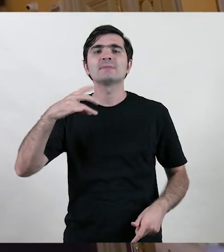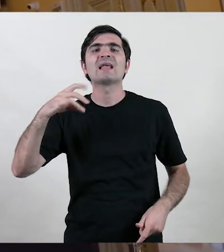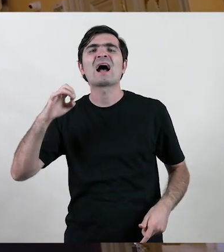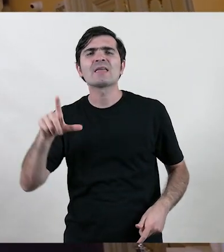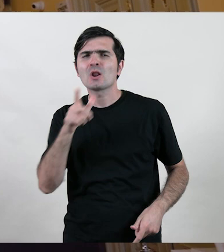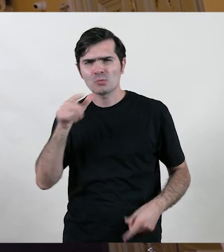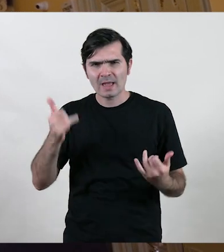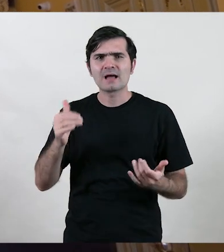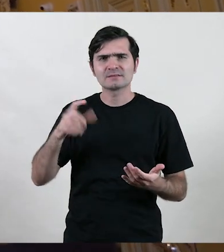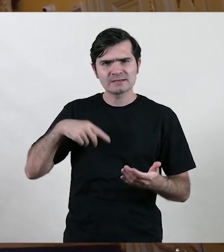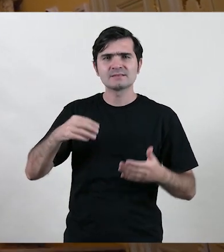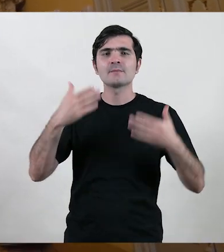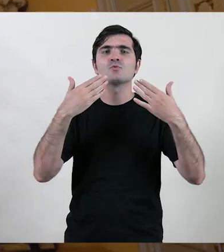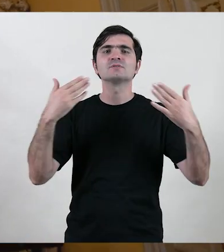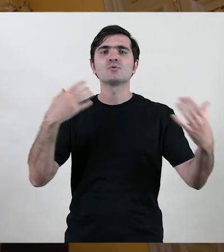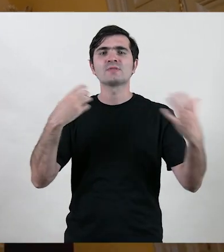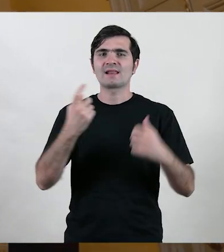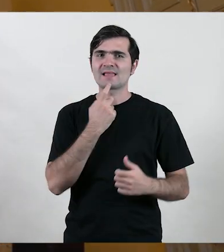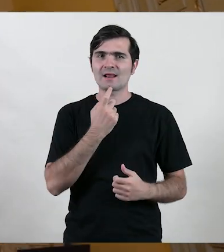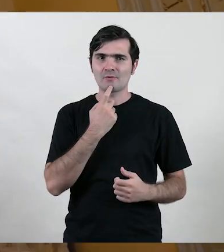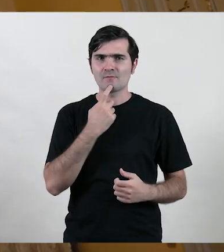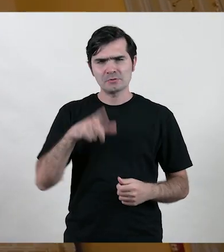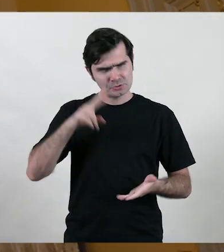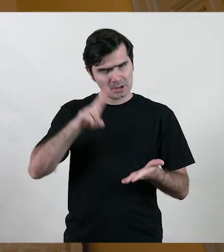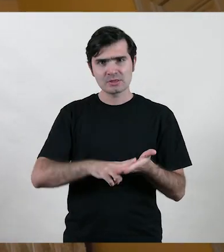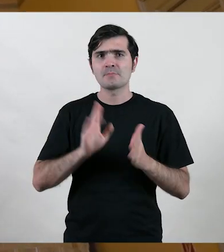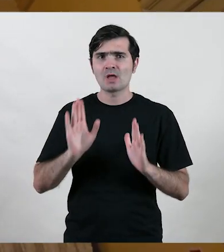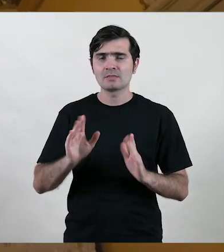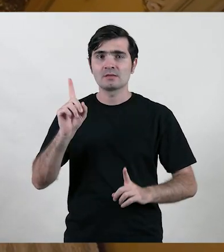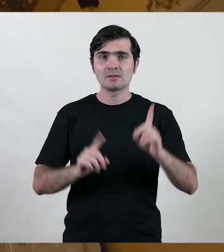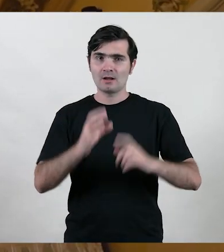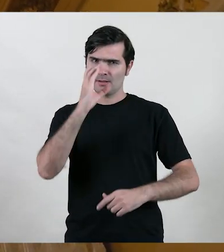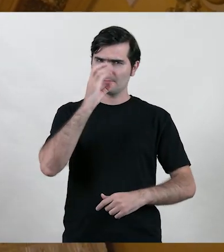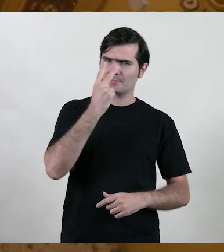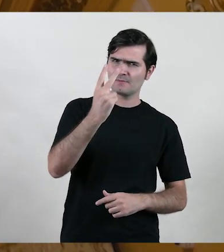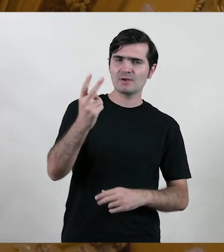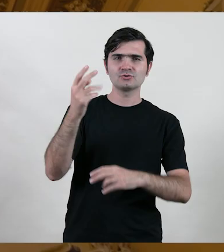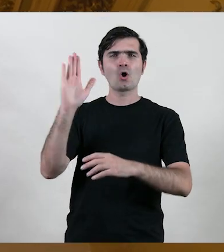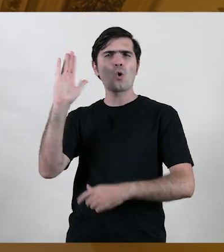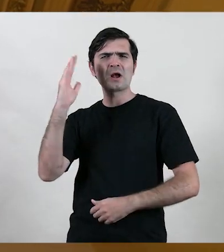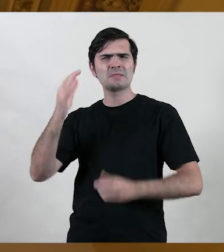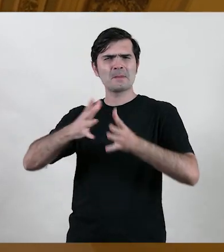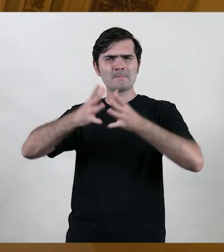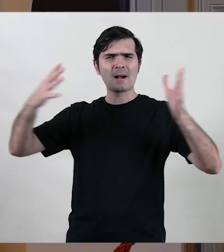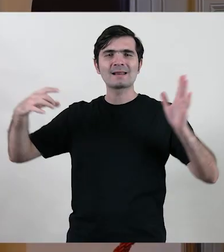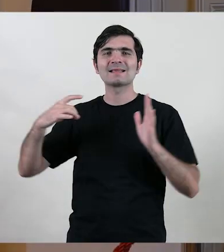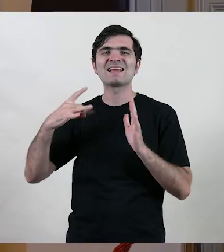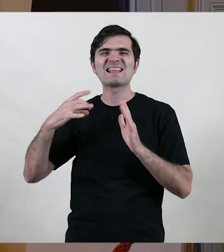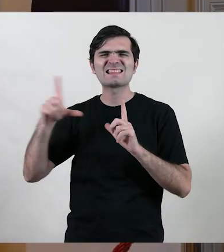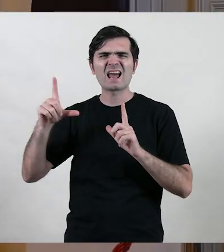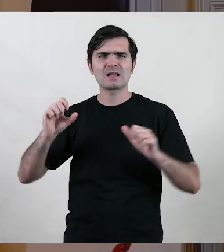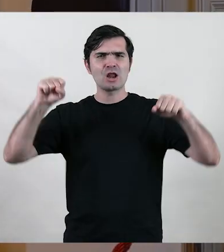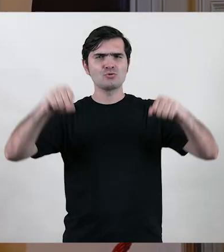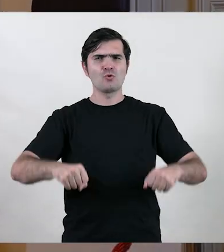Craiova. And rightfully so if you gaze at the massive crystal mirrors dominating the salon, created by